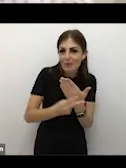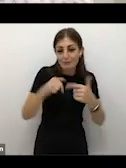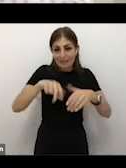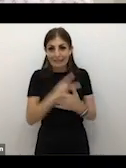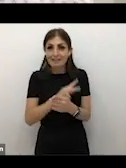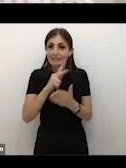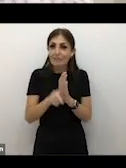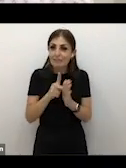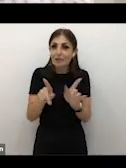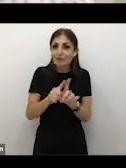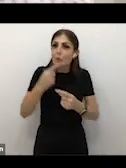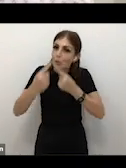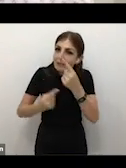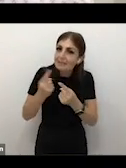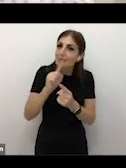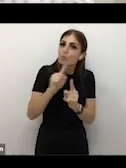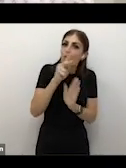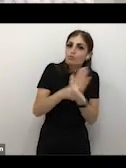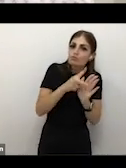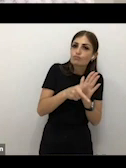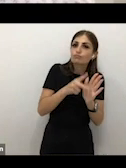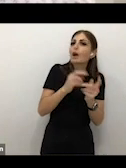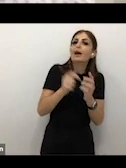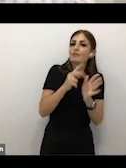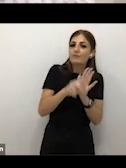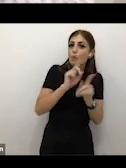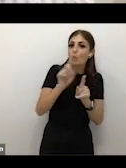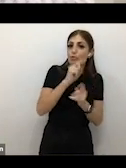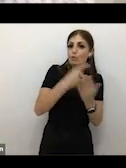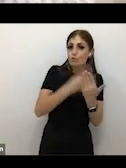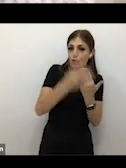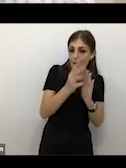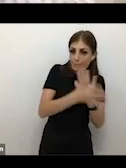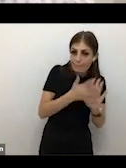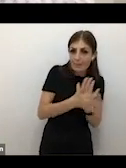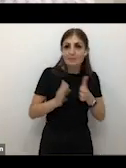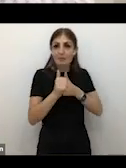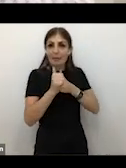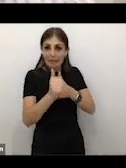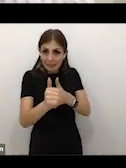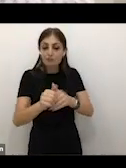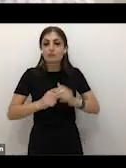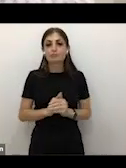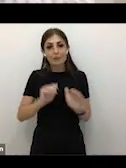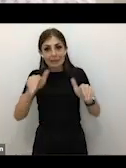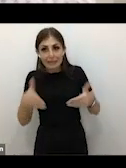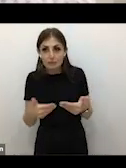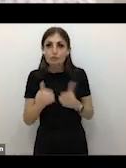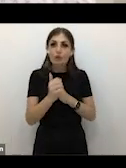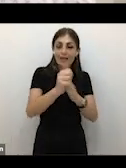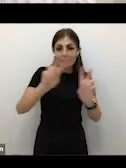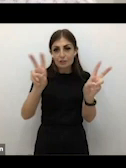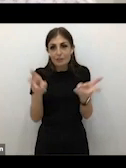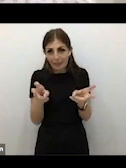video, we will explain what the program is. We'll talk a bit about what we mean by leadership. We'll introduce you to the leadership themes